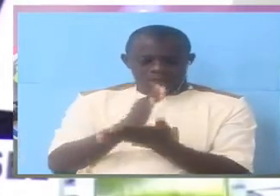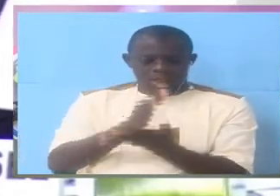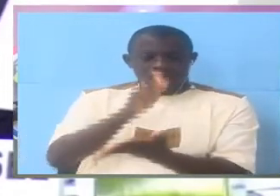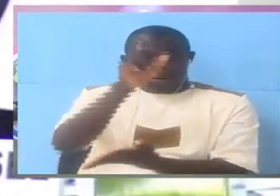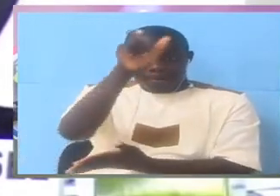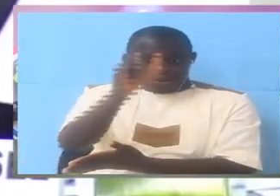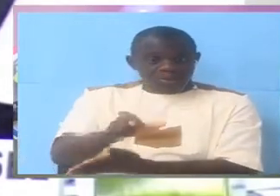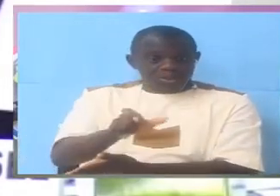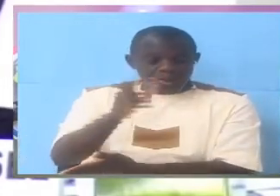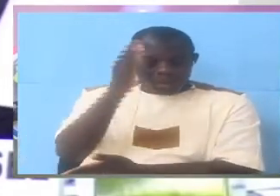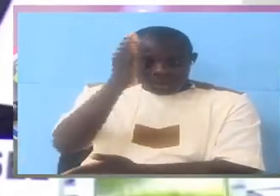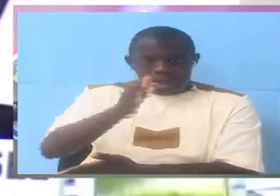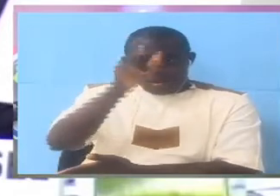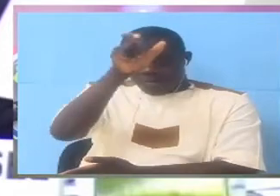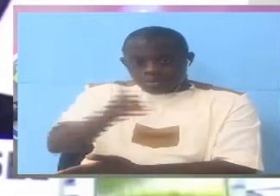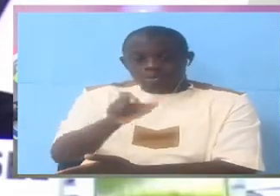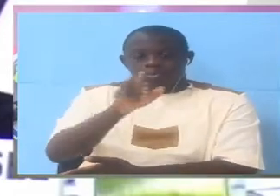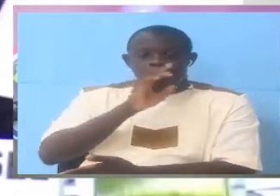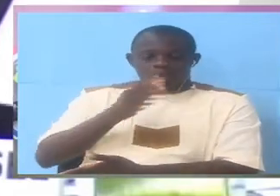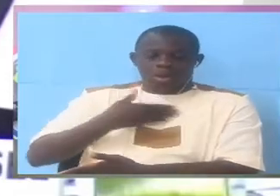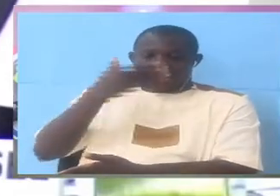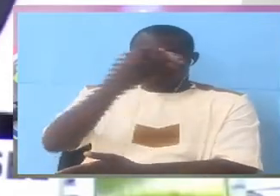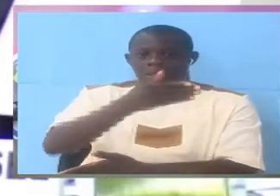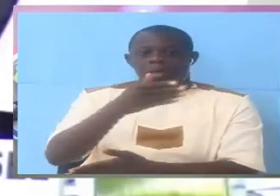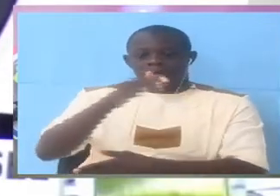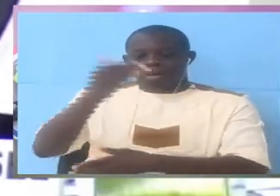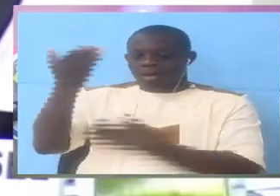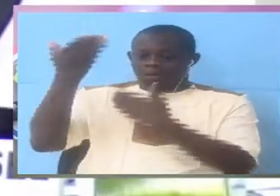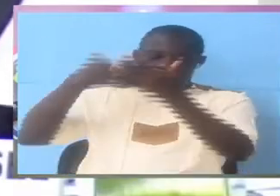right person to be there at that time.